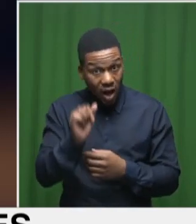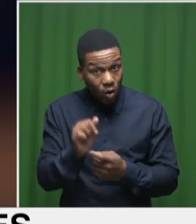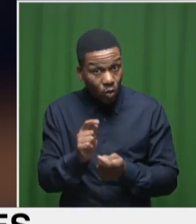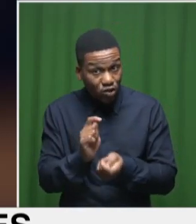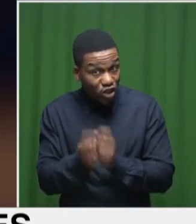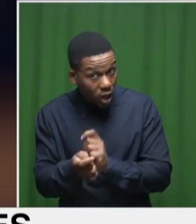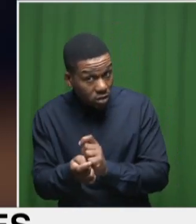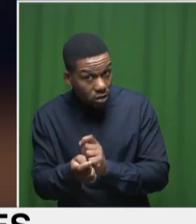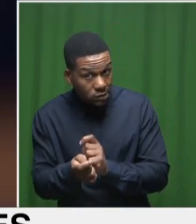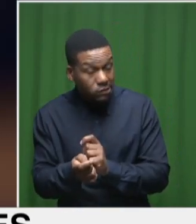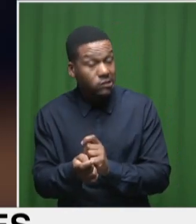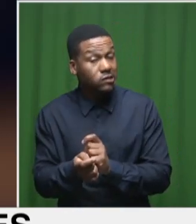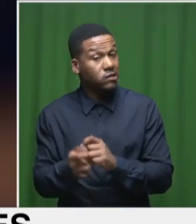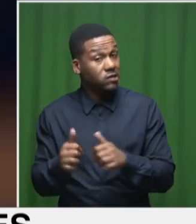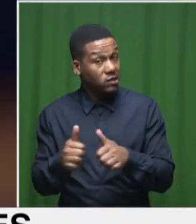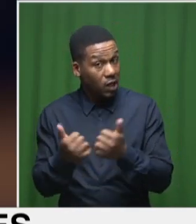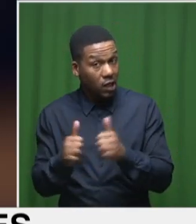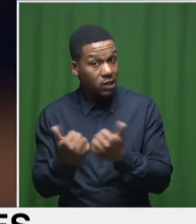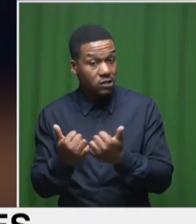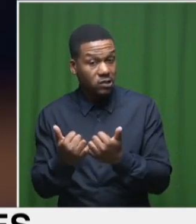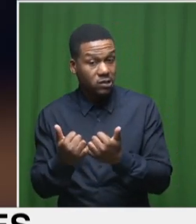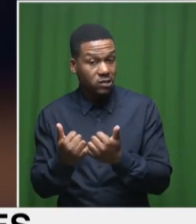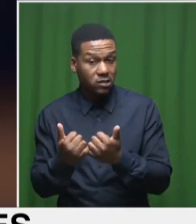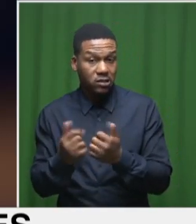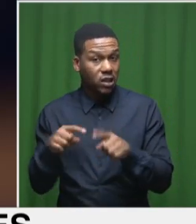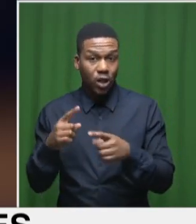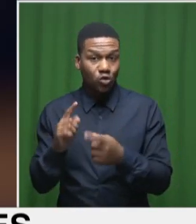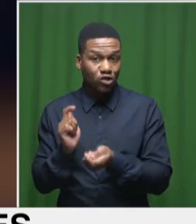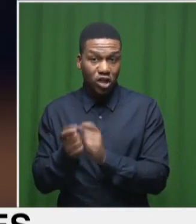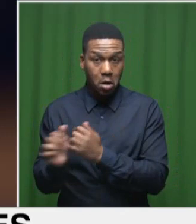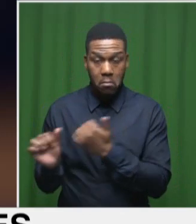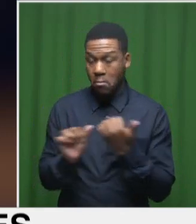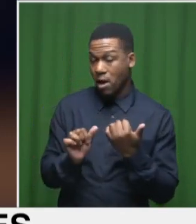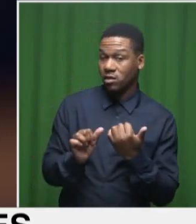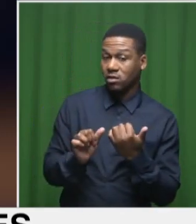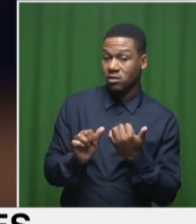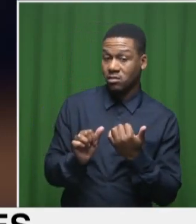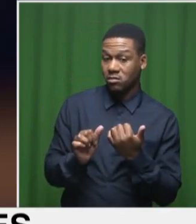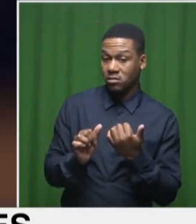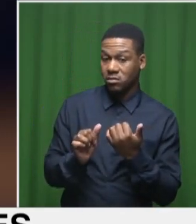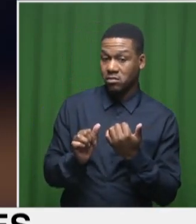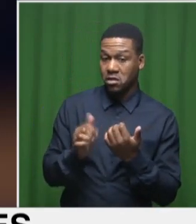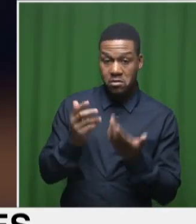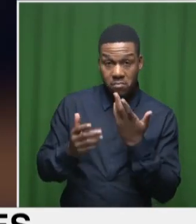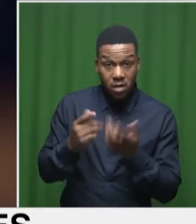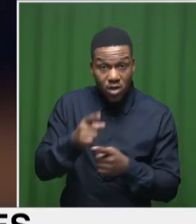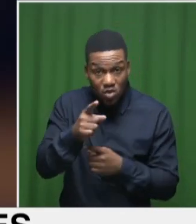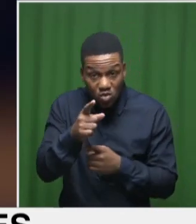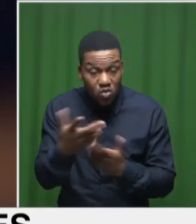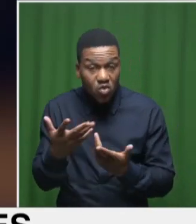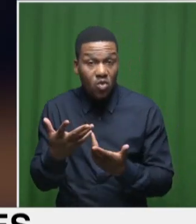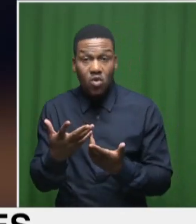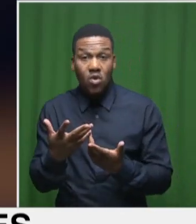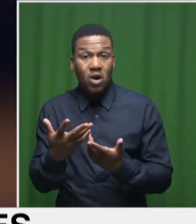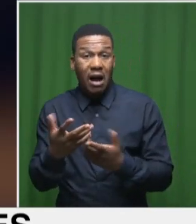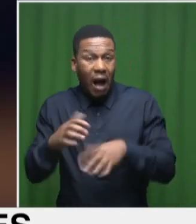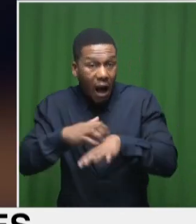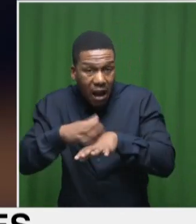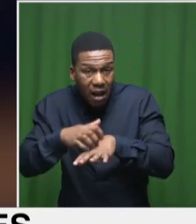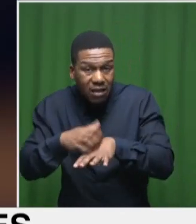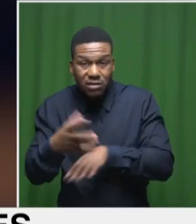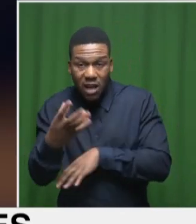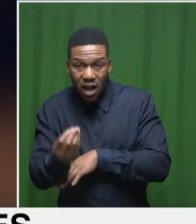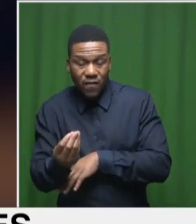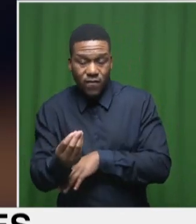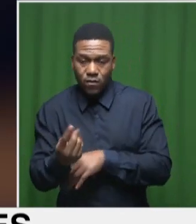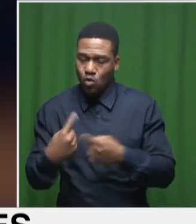an issue. We have to dissolve it. It can create more problems. You could be allergic to the stuff we use to dissolve it. And so we try to